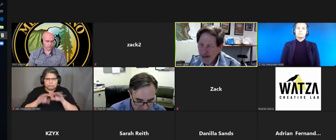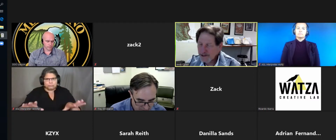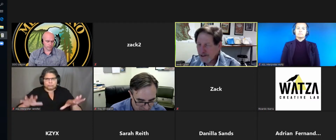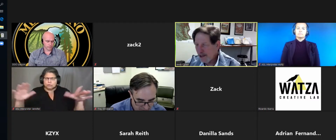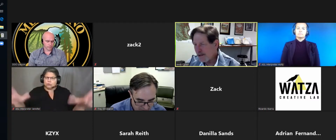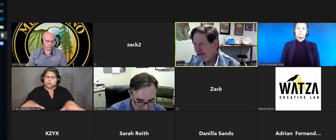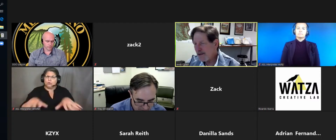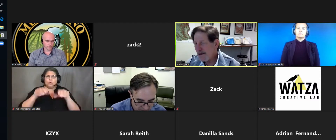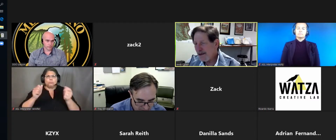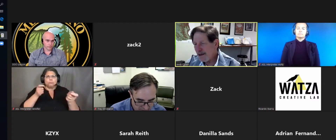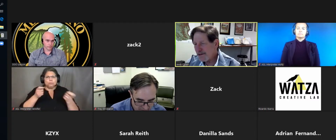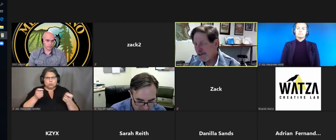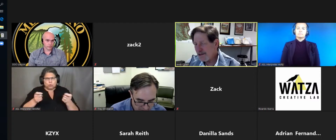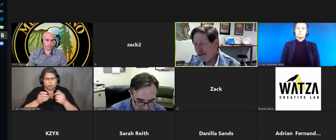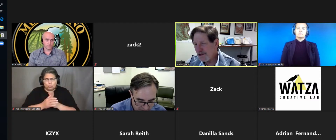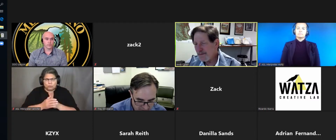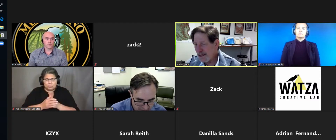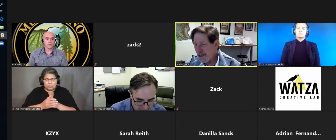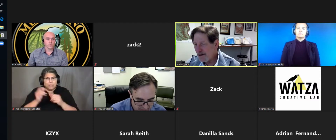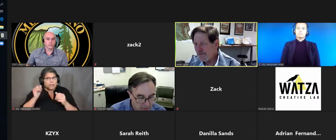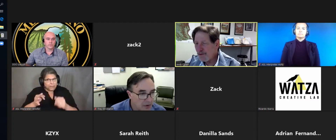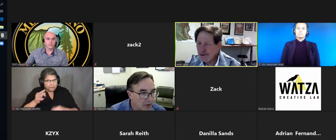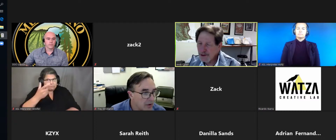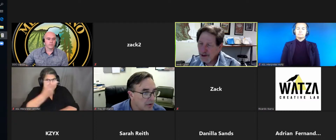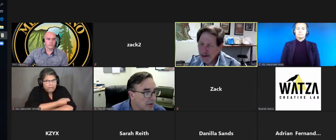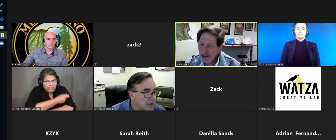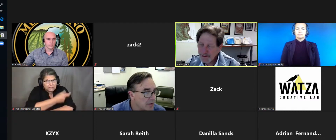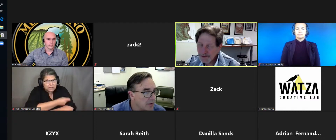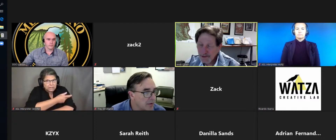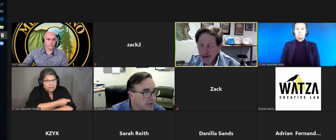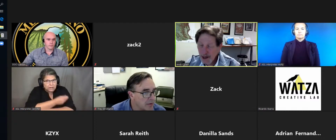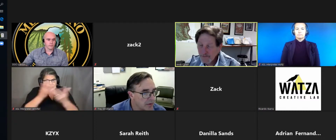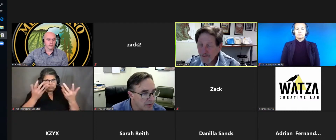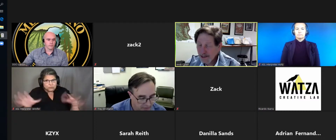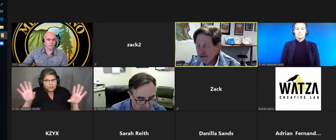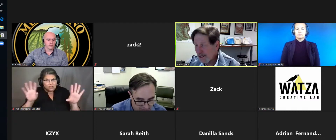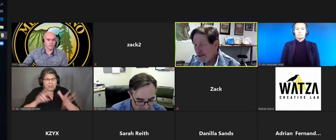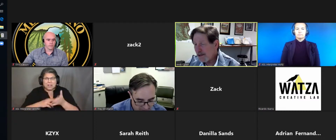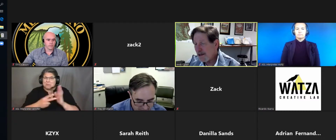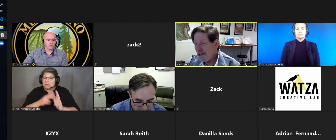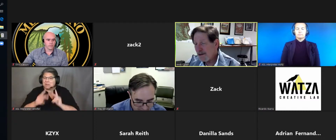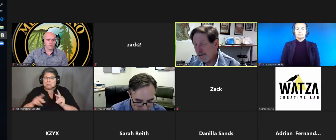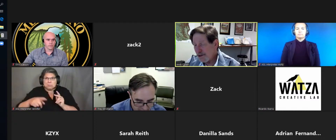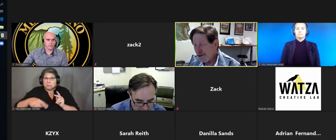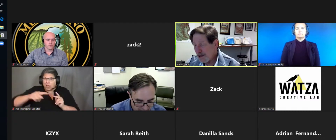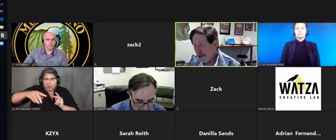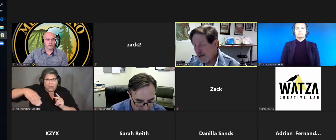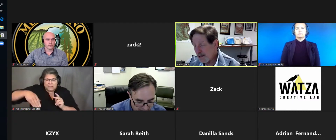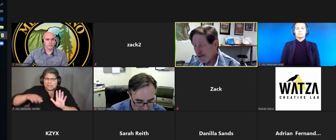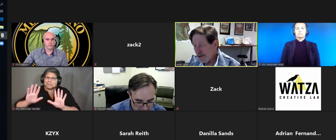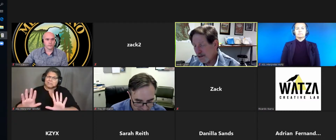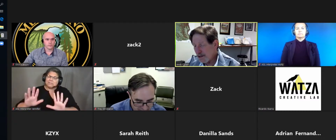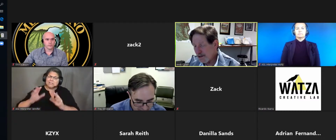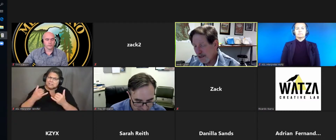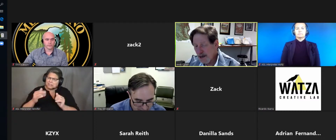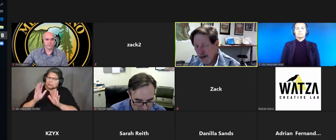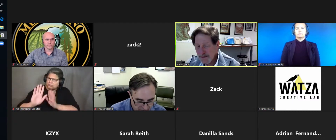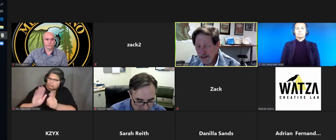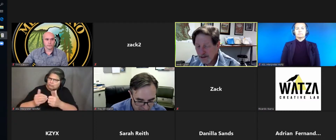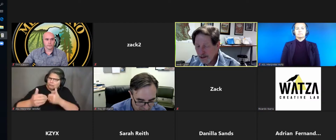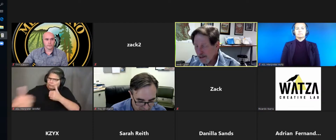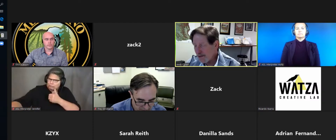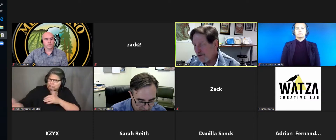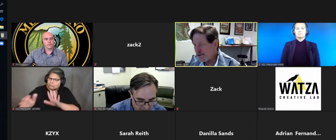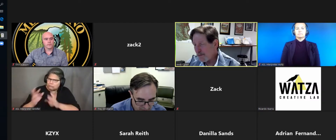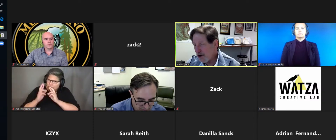are vaccinated to continue to be careful when they're around people who are not vaccinated. The